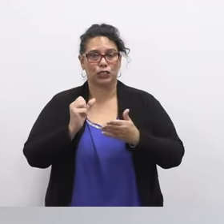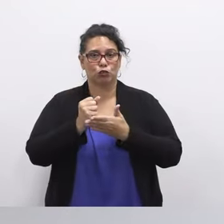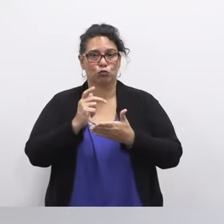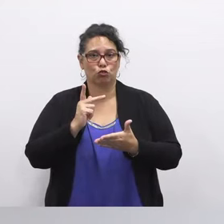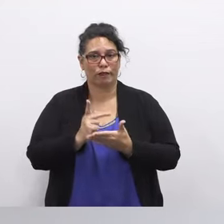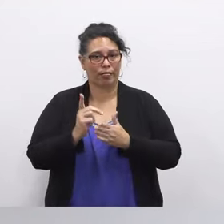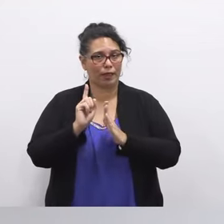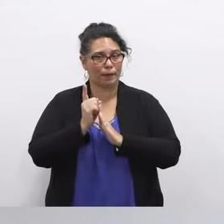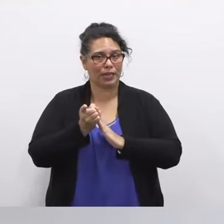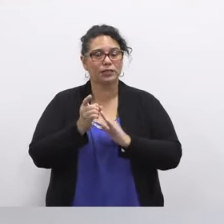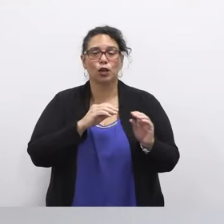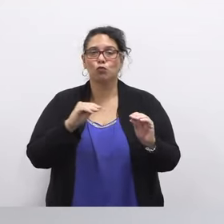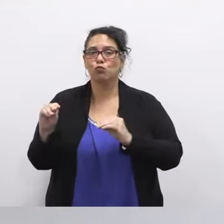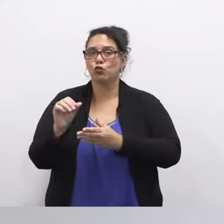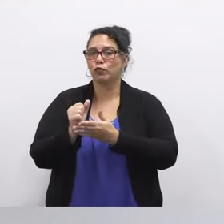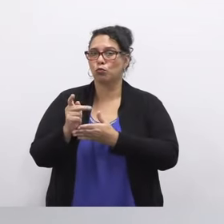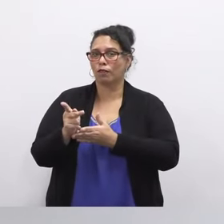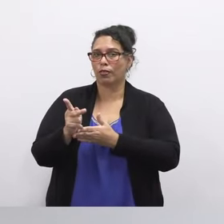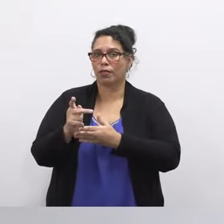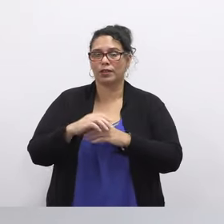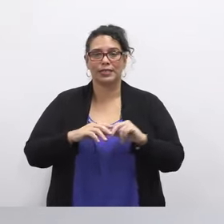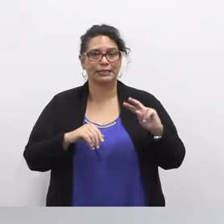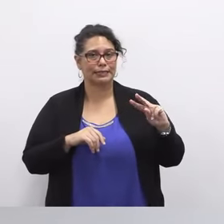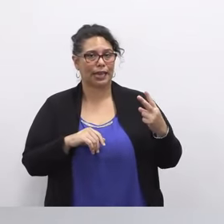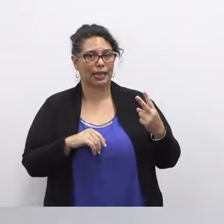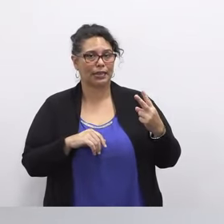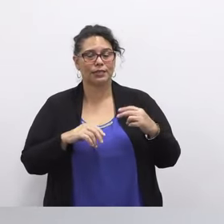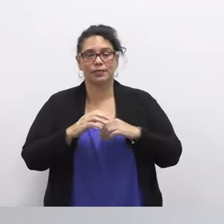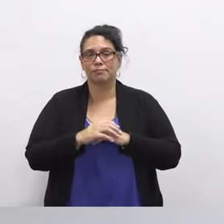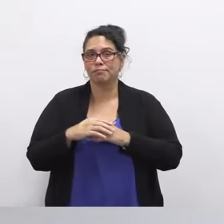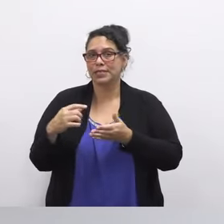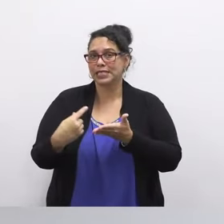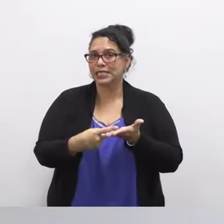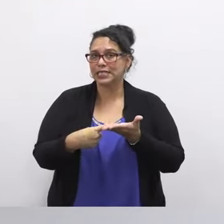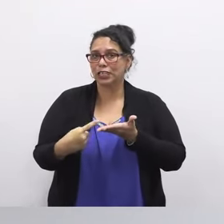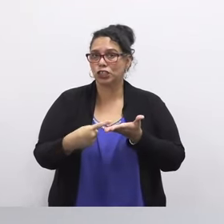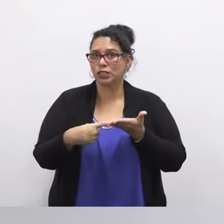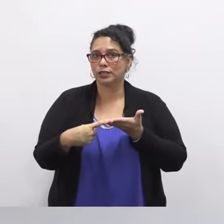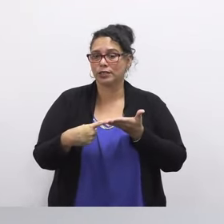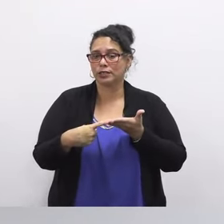our minutes. Move approval. Second. Any discussion?